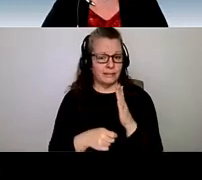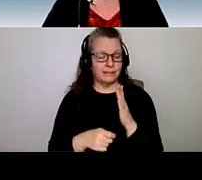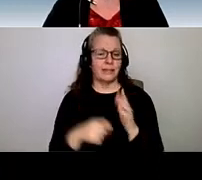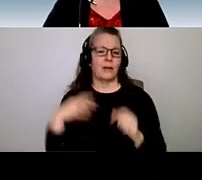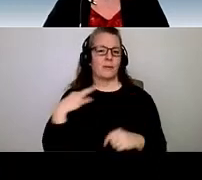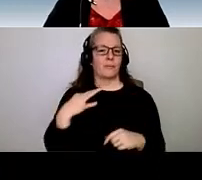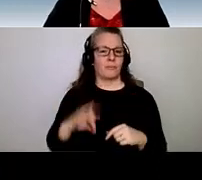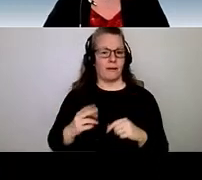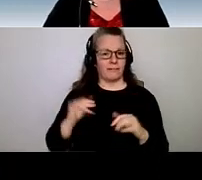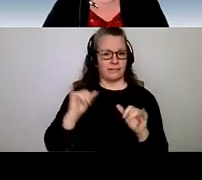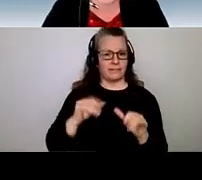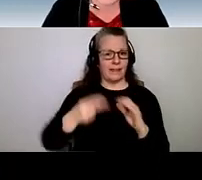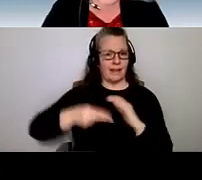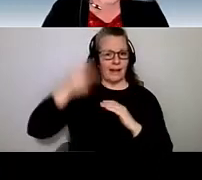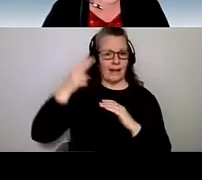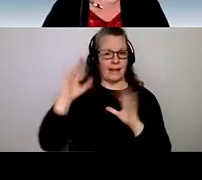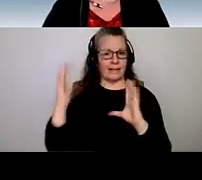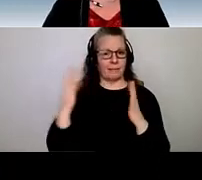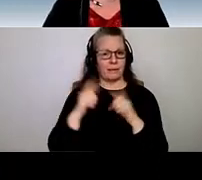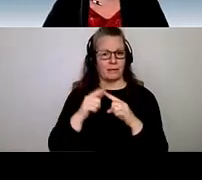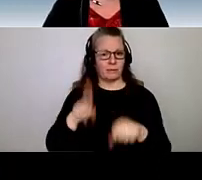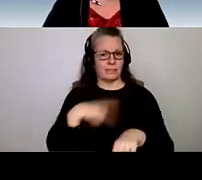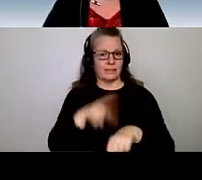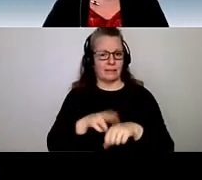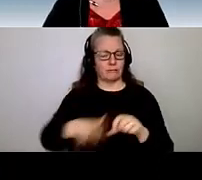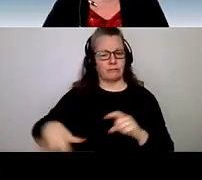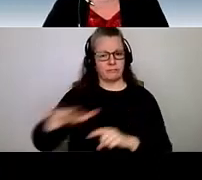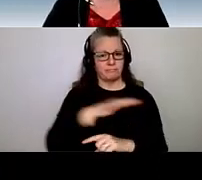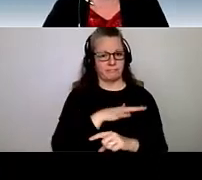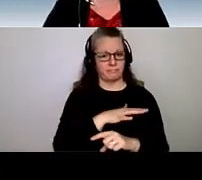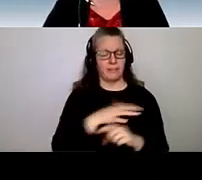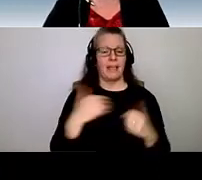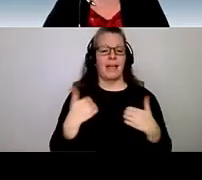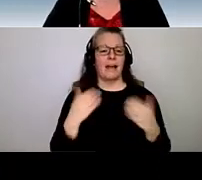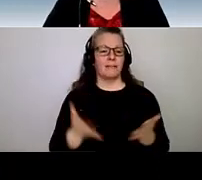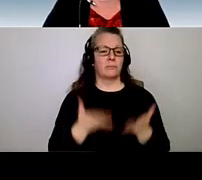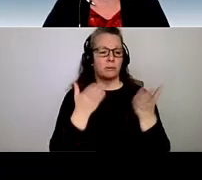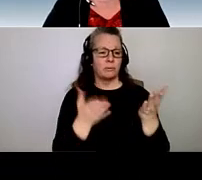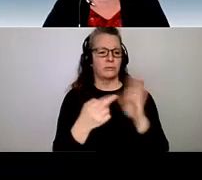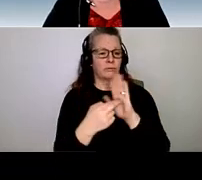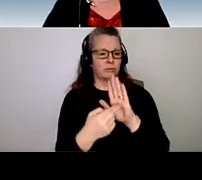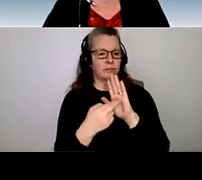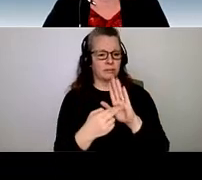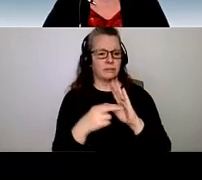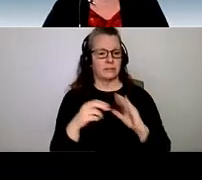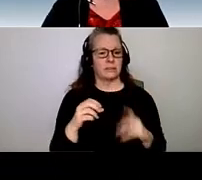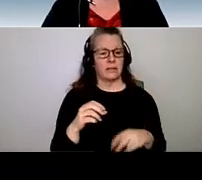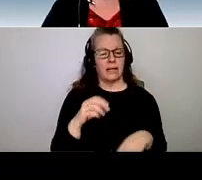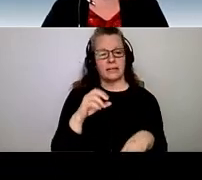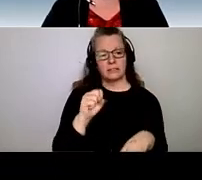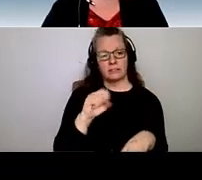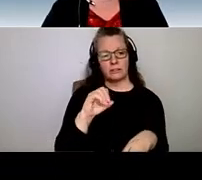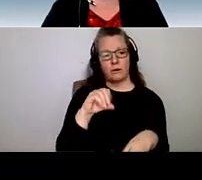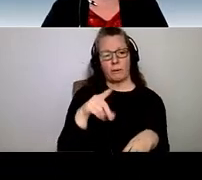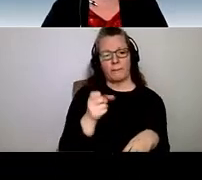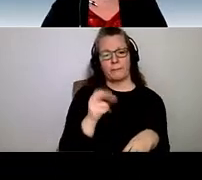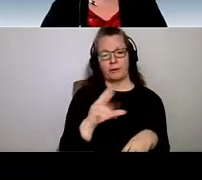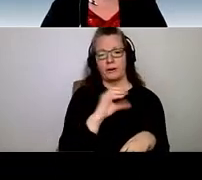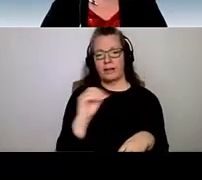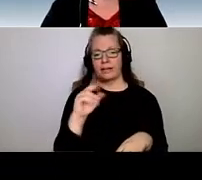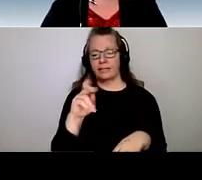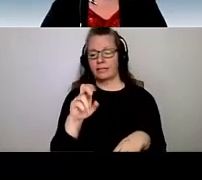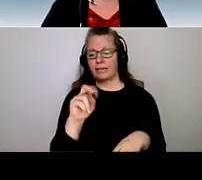high compared to the nation. There is a proposed Representative Soper and Kennedy are bringing a bill, House